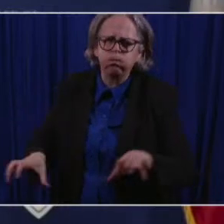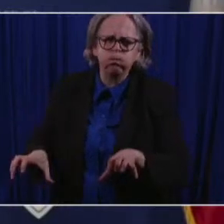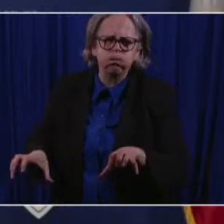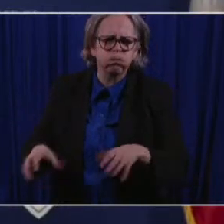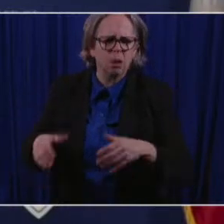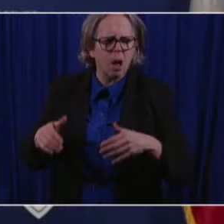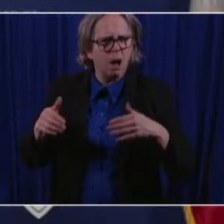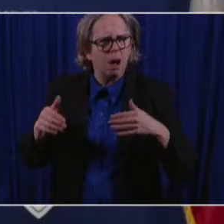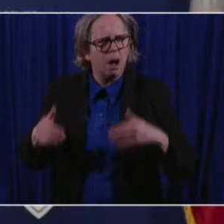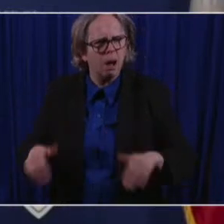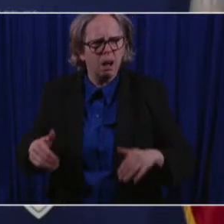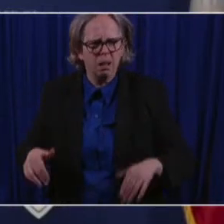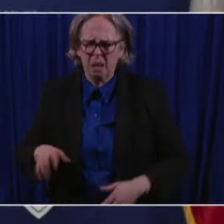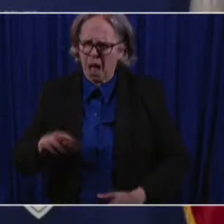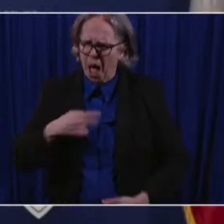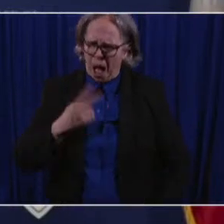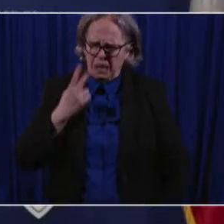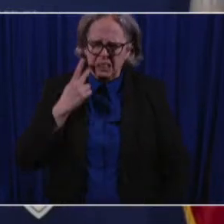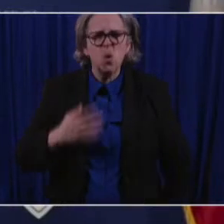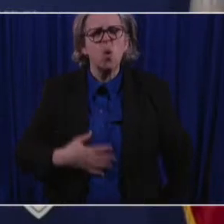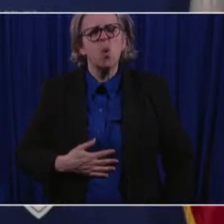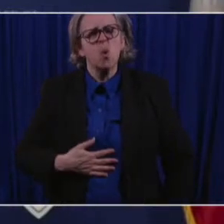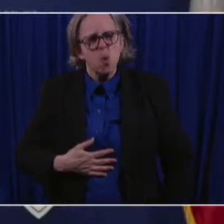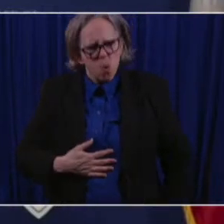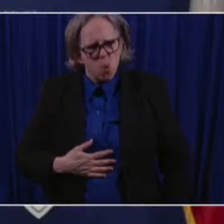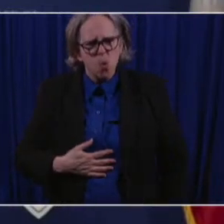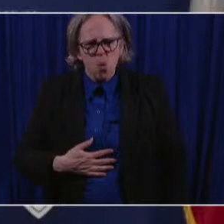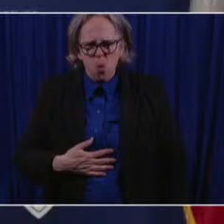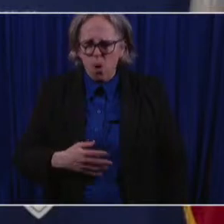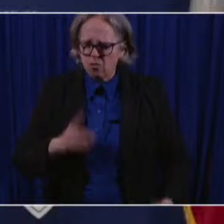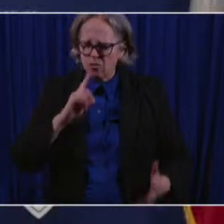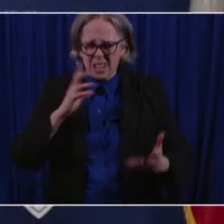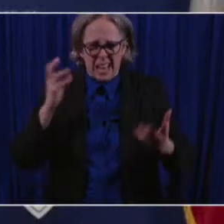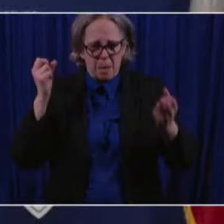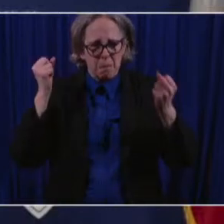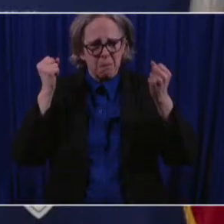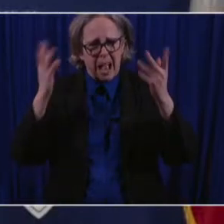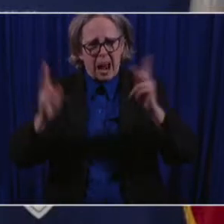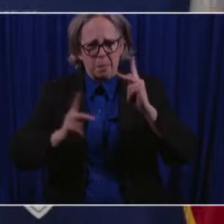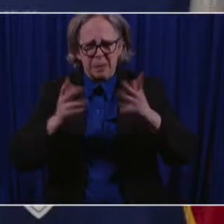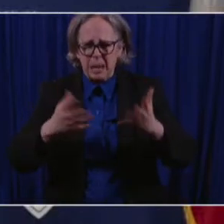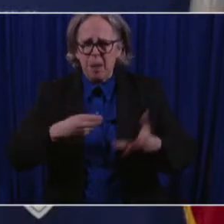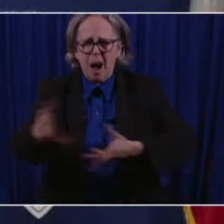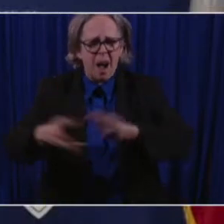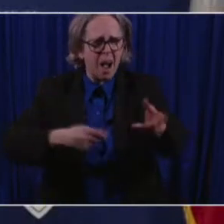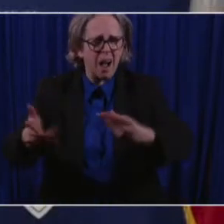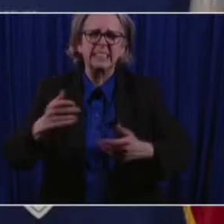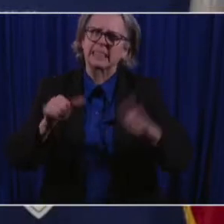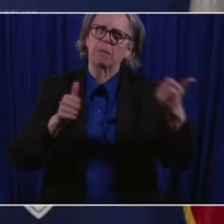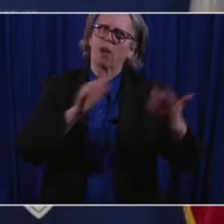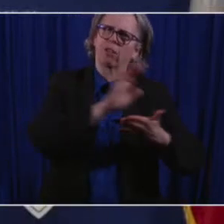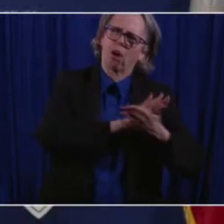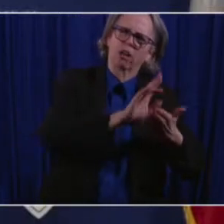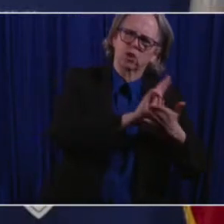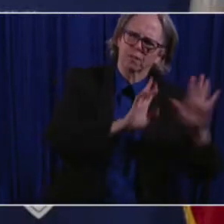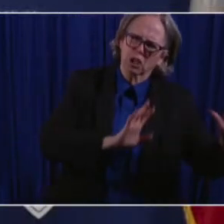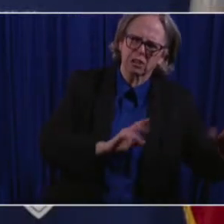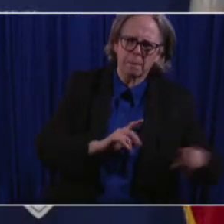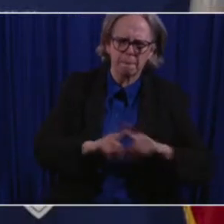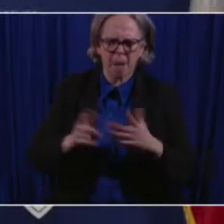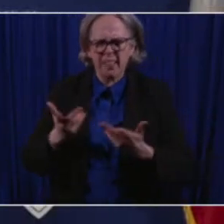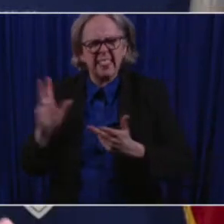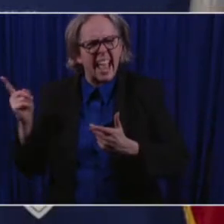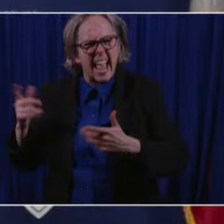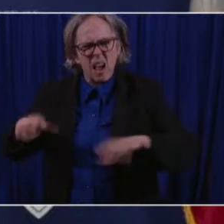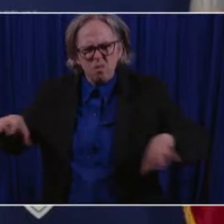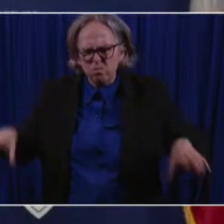back in on the vaccine, and other universities around the state, what they're doing in reaching students who might